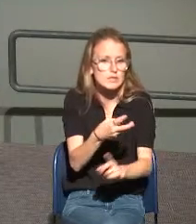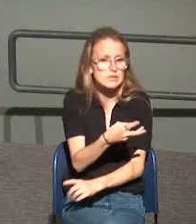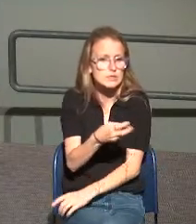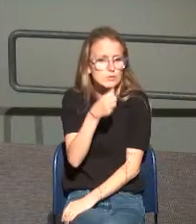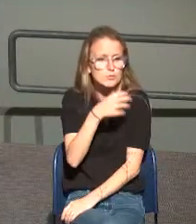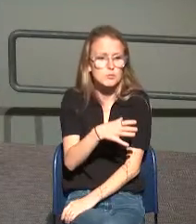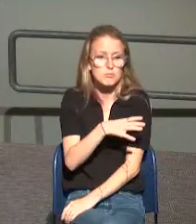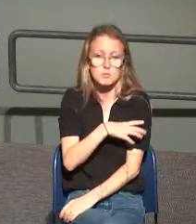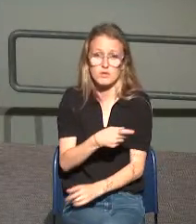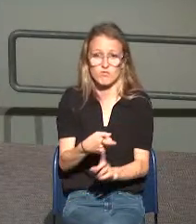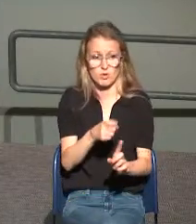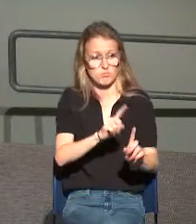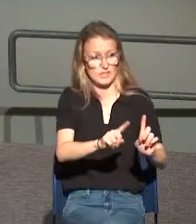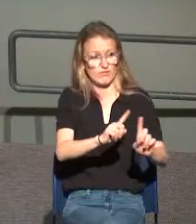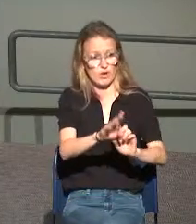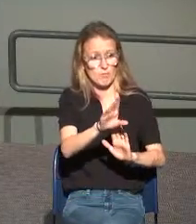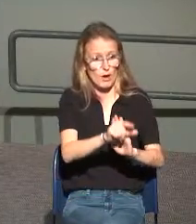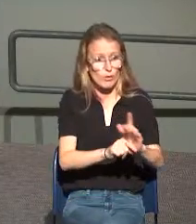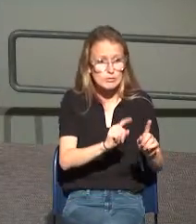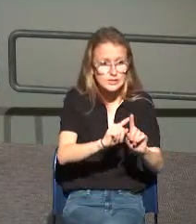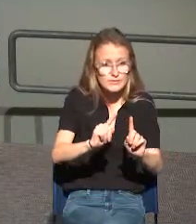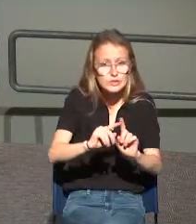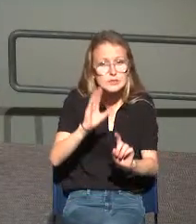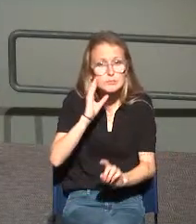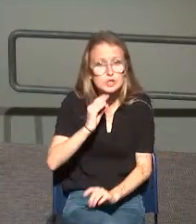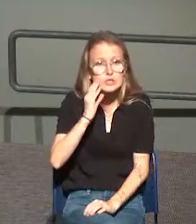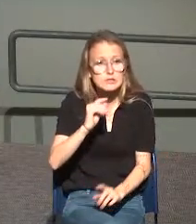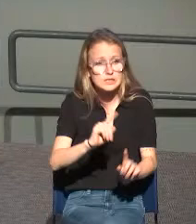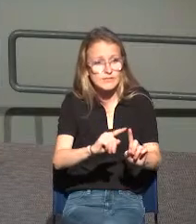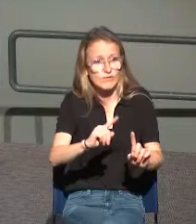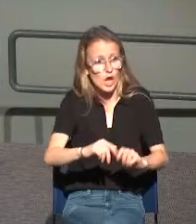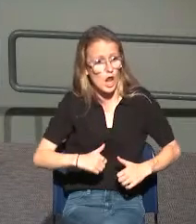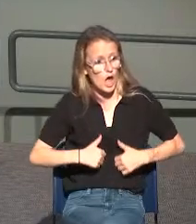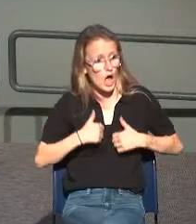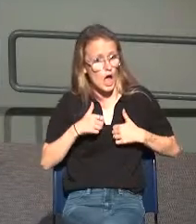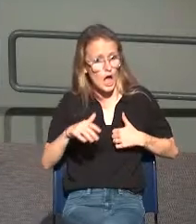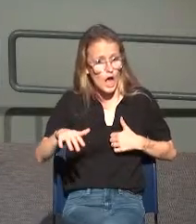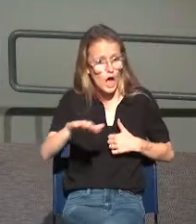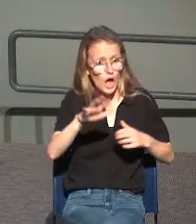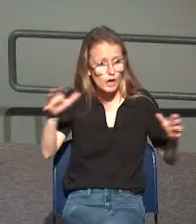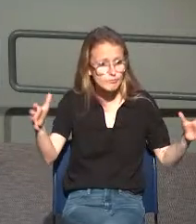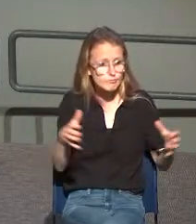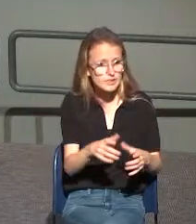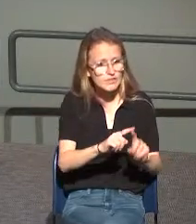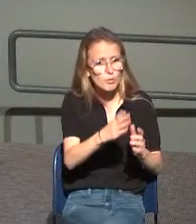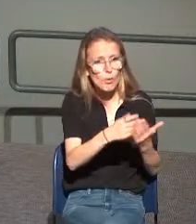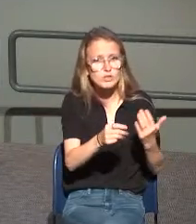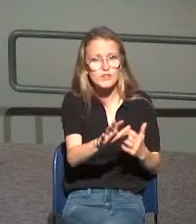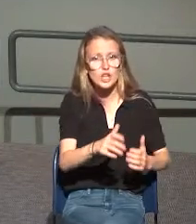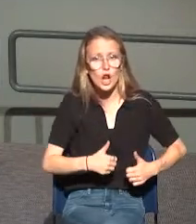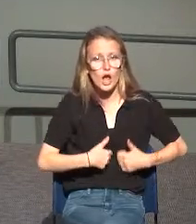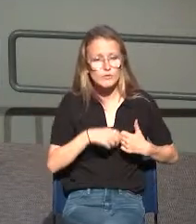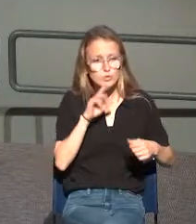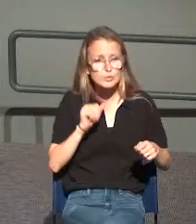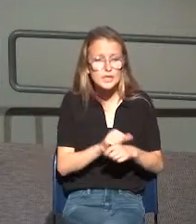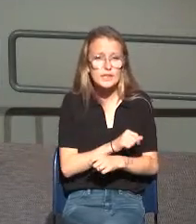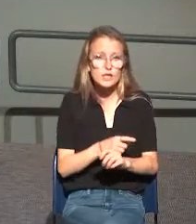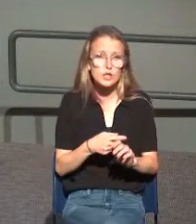came from different backgrounds, had different experiences, and various aspects of their life really